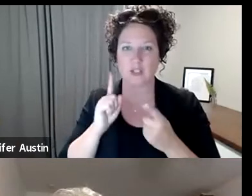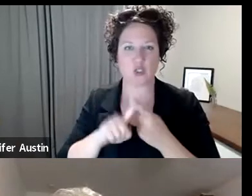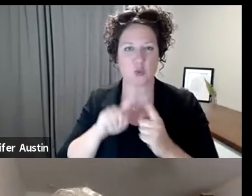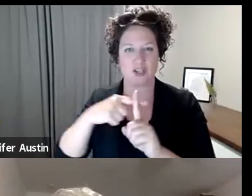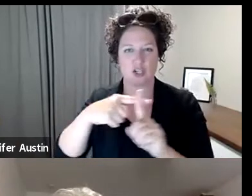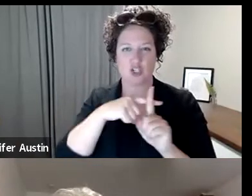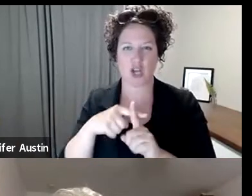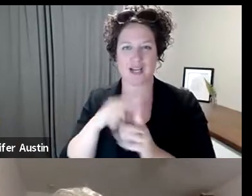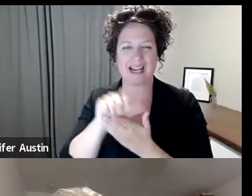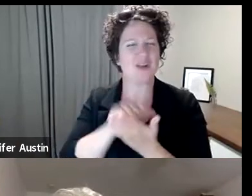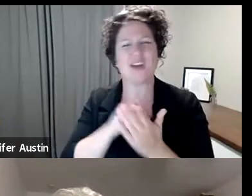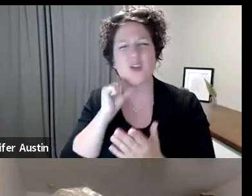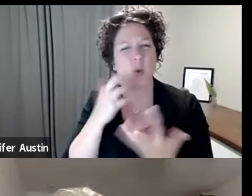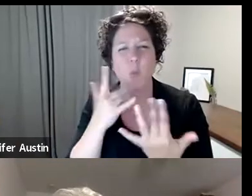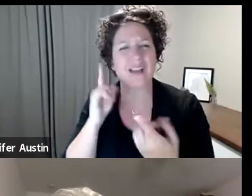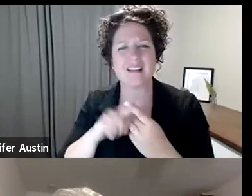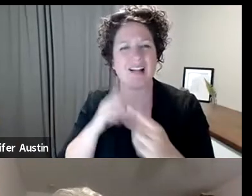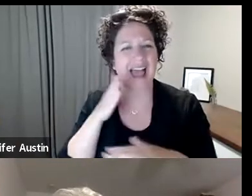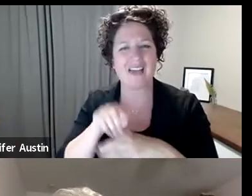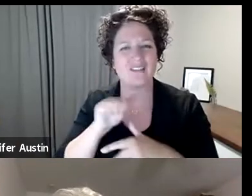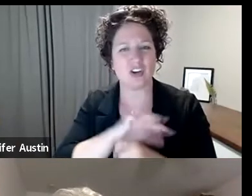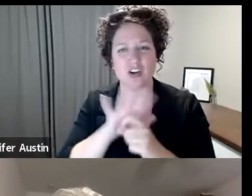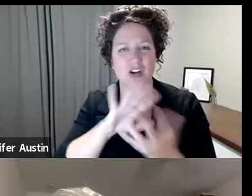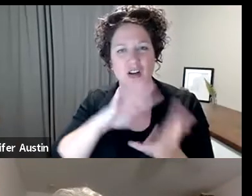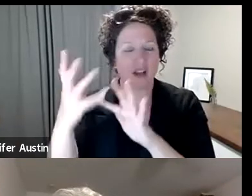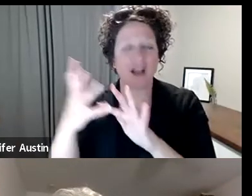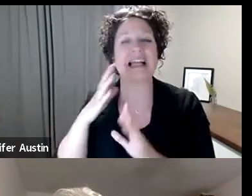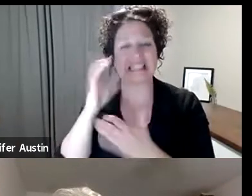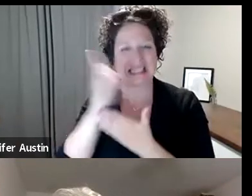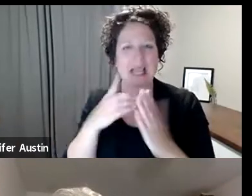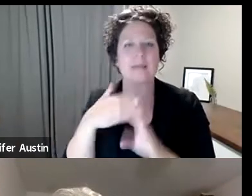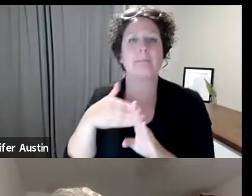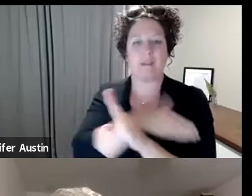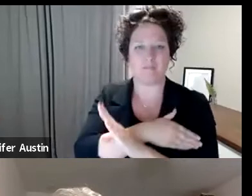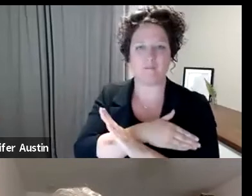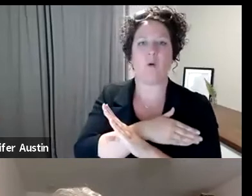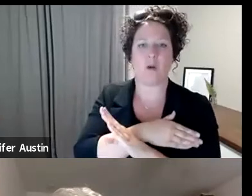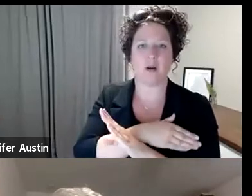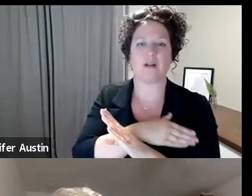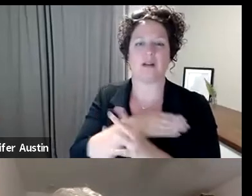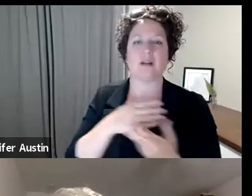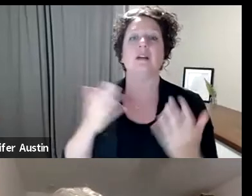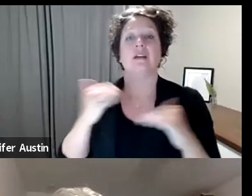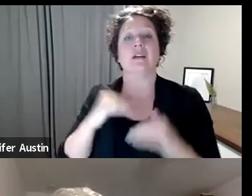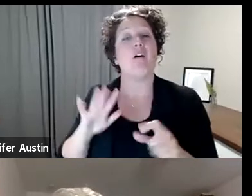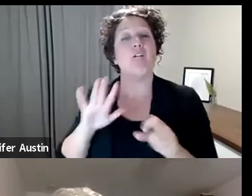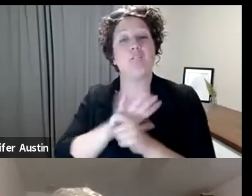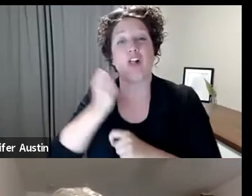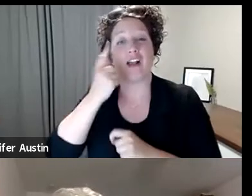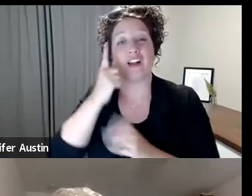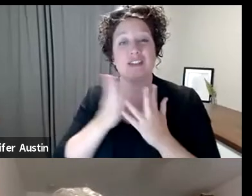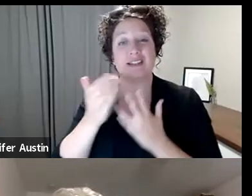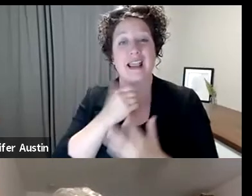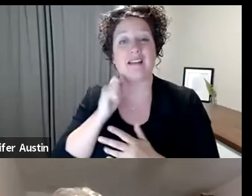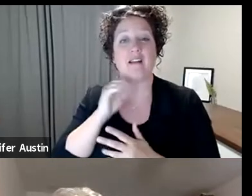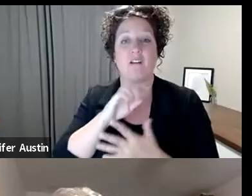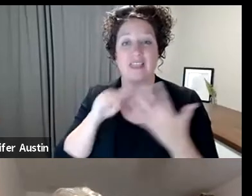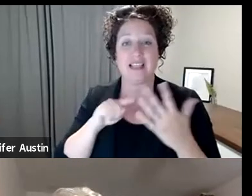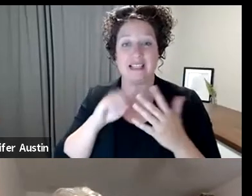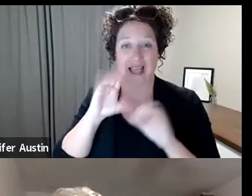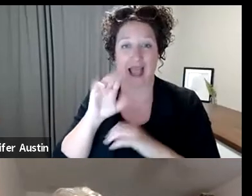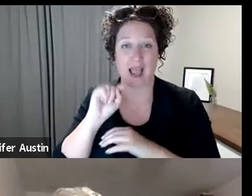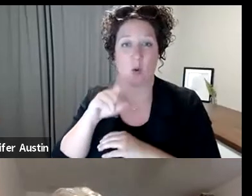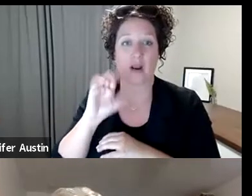wait until after the fact. Let's design before inclusion by design. A full understanding of the outcomes of